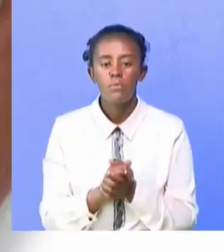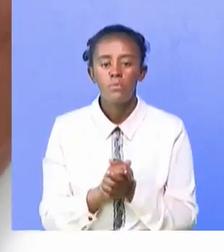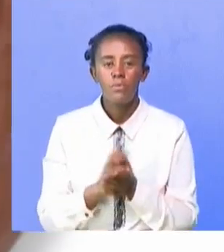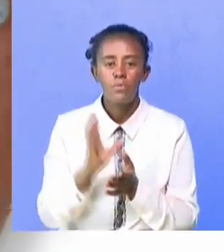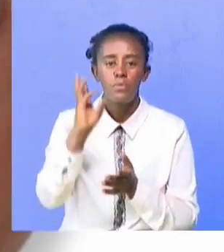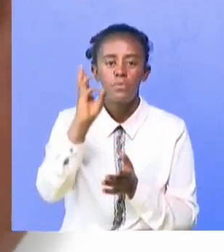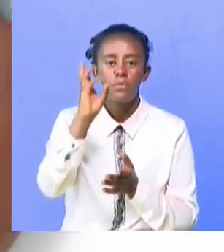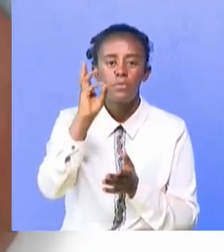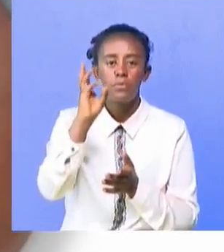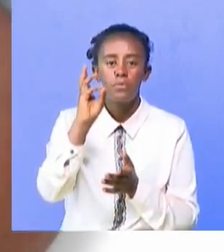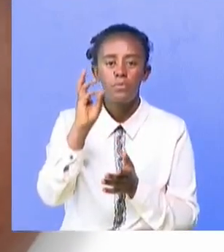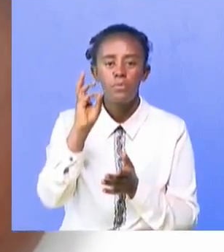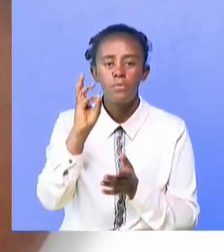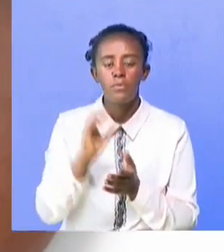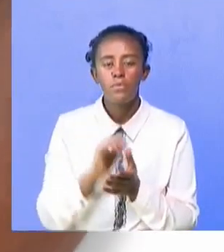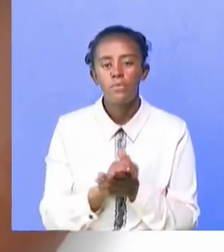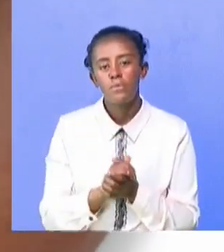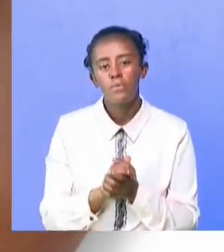6